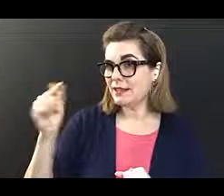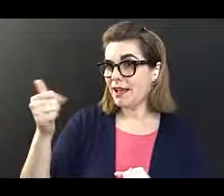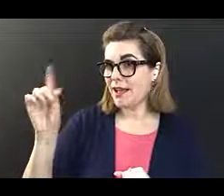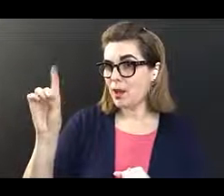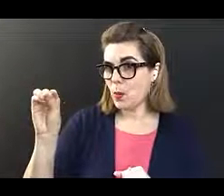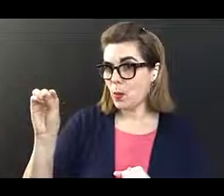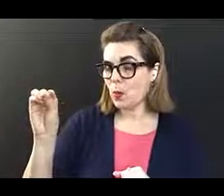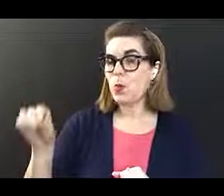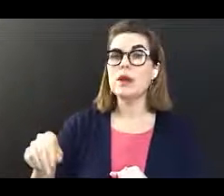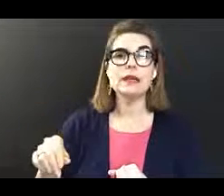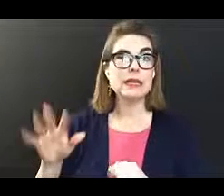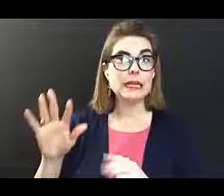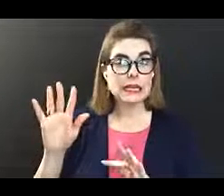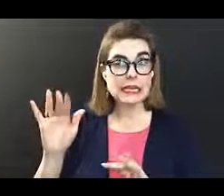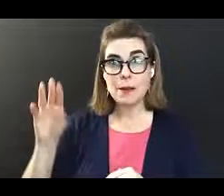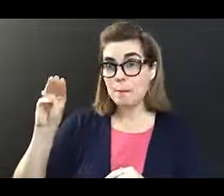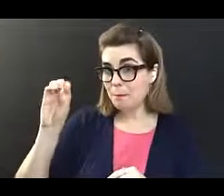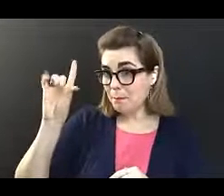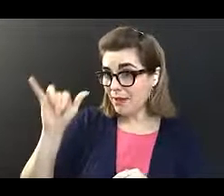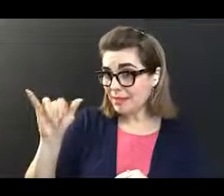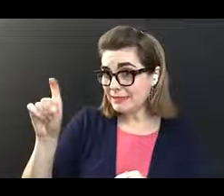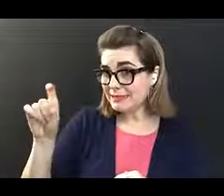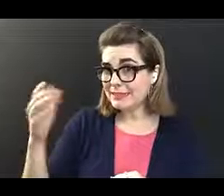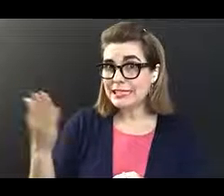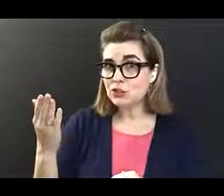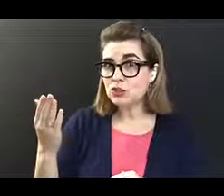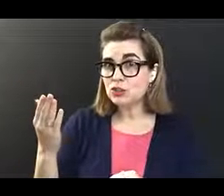Molly, are you here? So should we jump into,